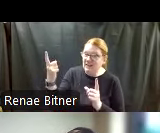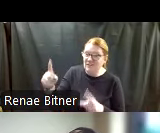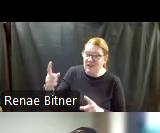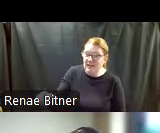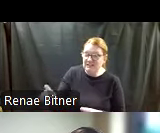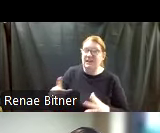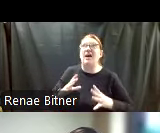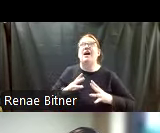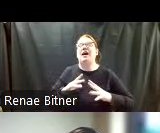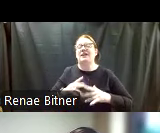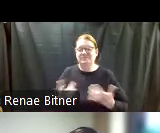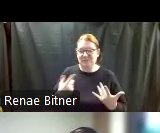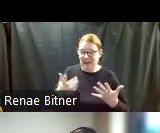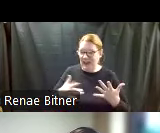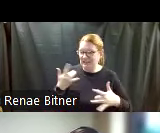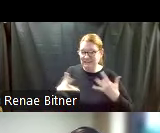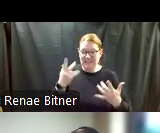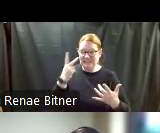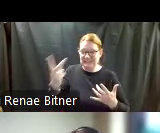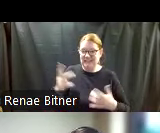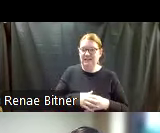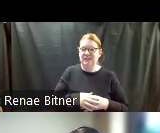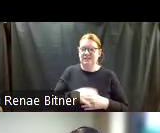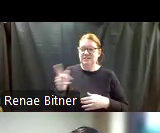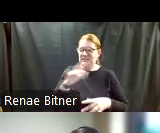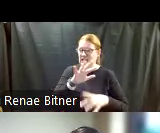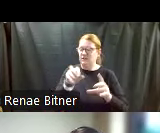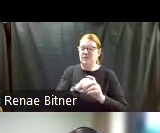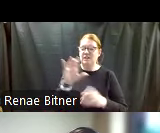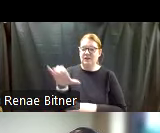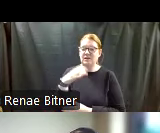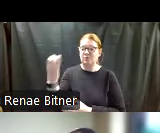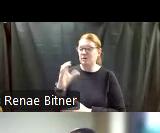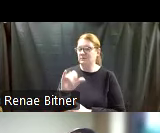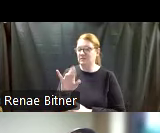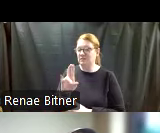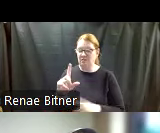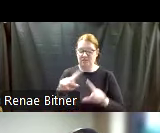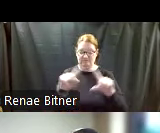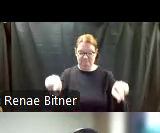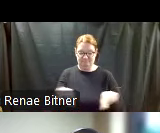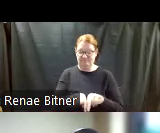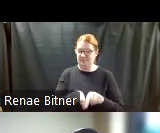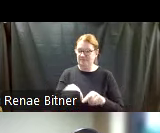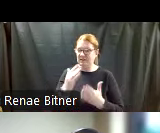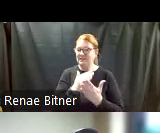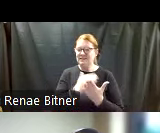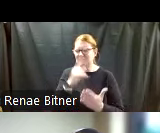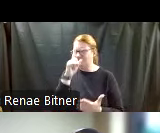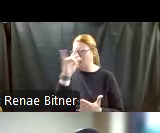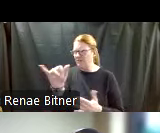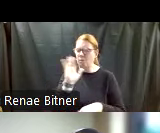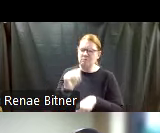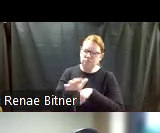Forever Christmas card list. Just for being an excellent, excellent friend to our family and my daughter. So